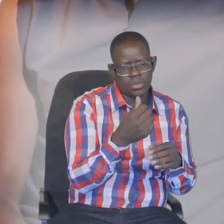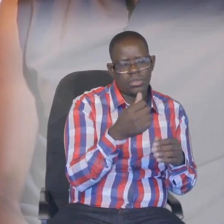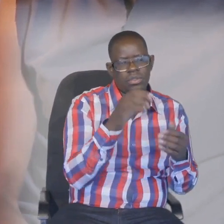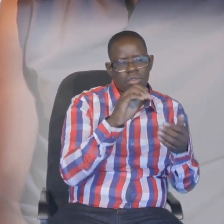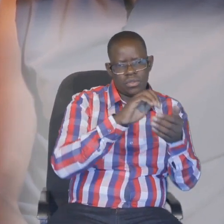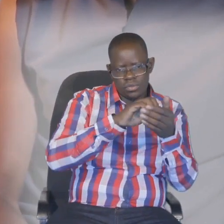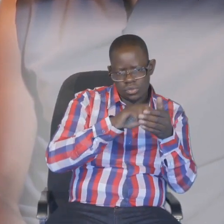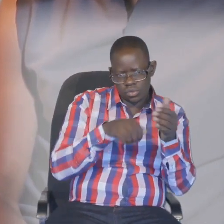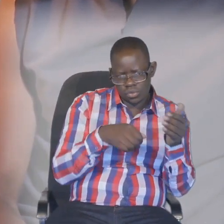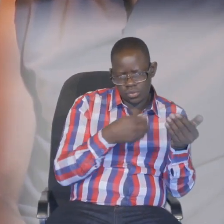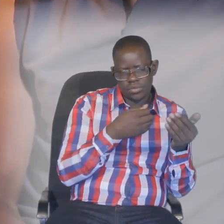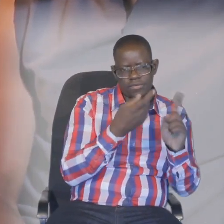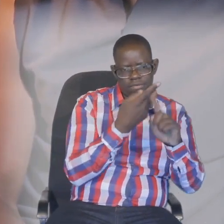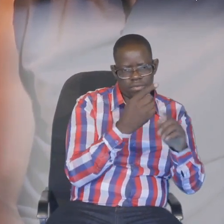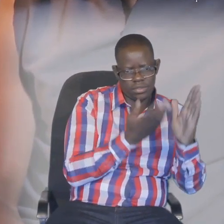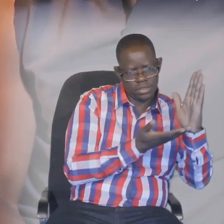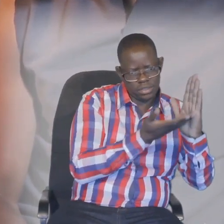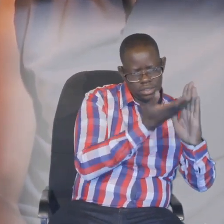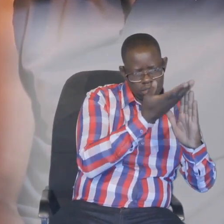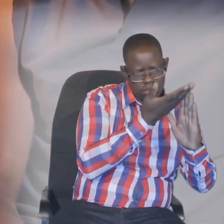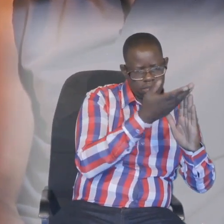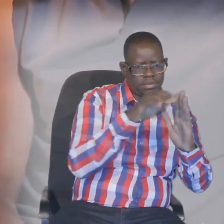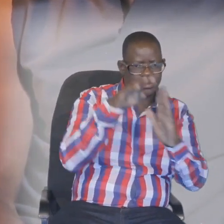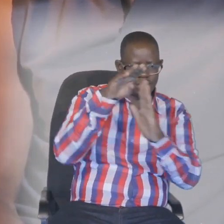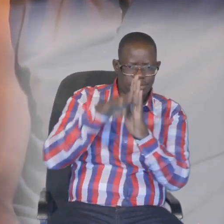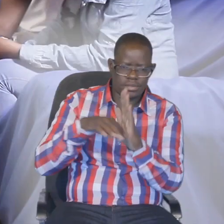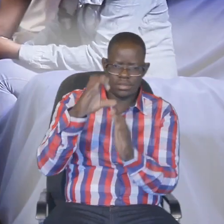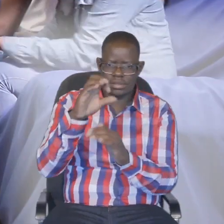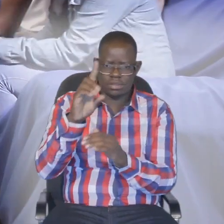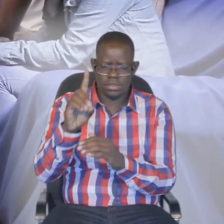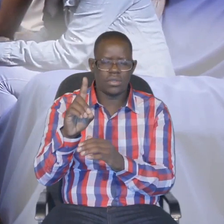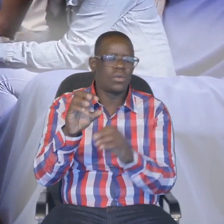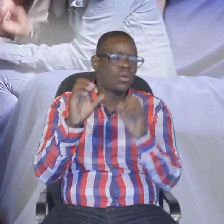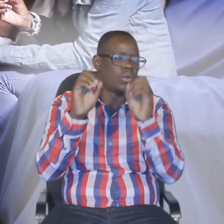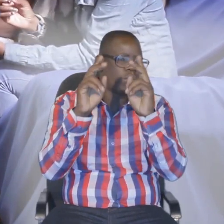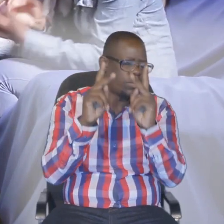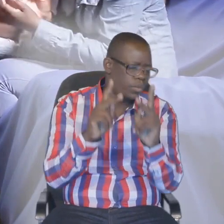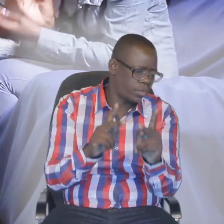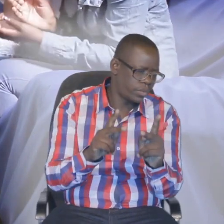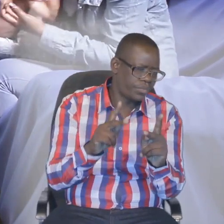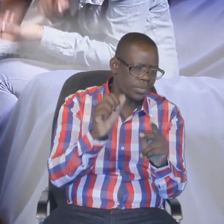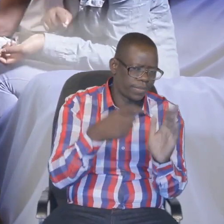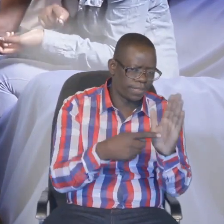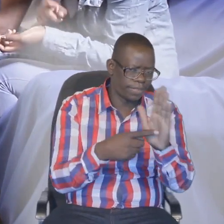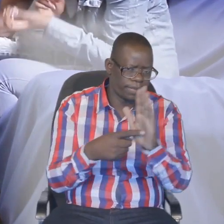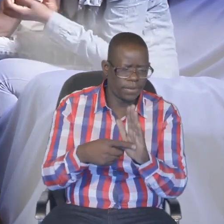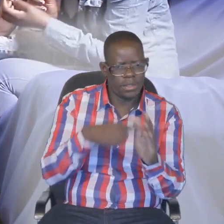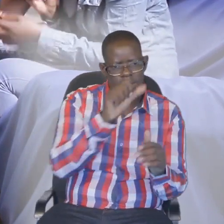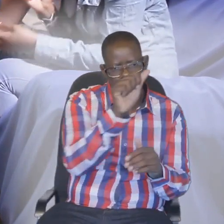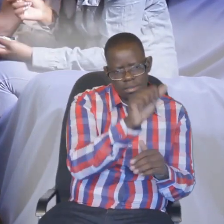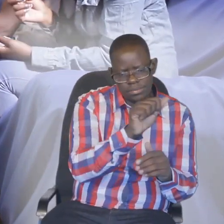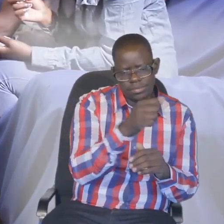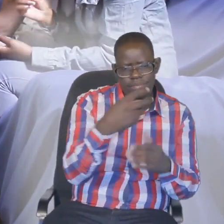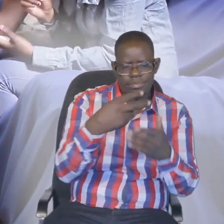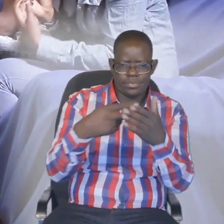drawings, increase on the debit side and decrease on the credit side. Oh, so it means if I want to show that assets, expense